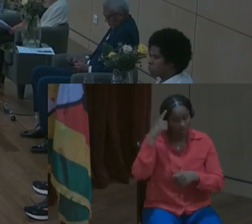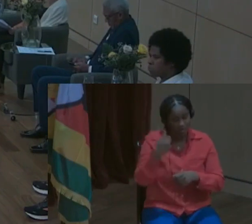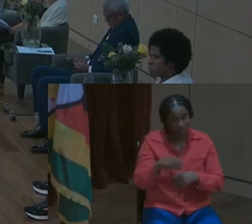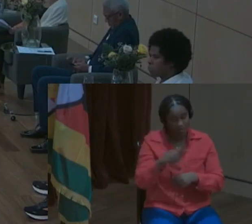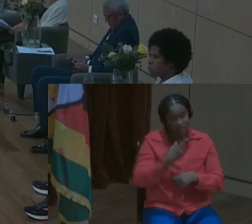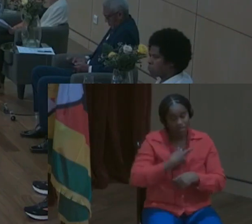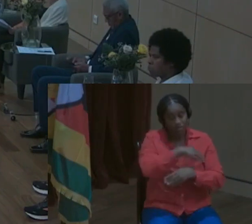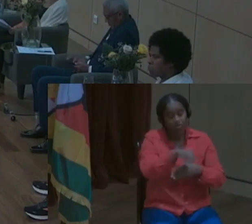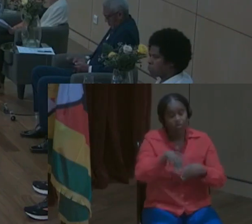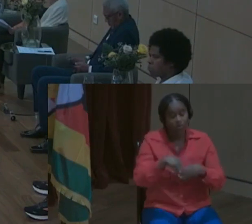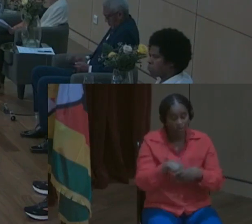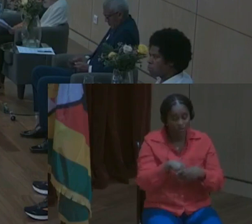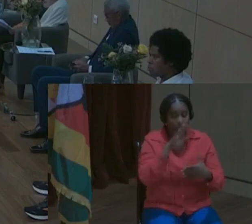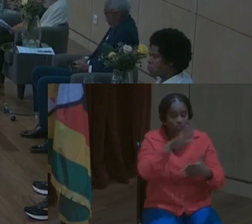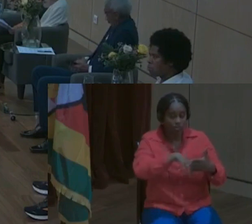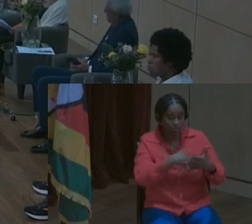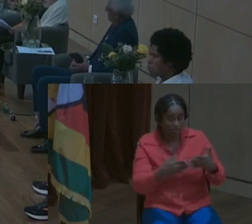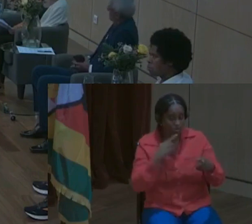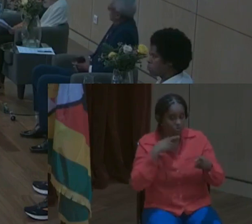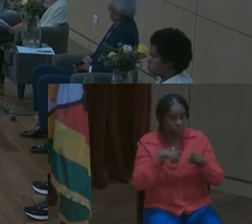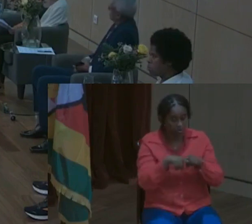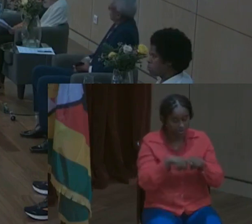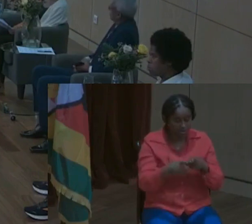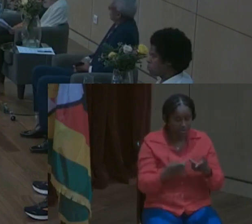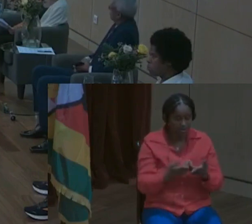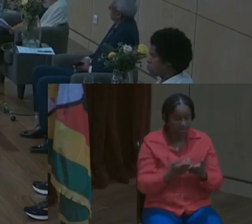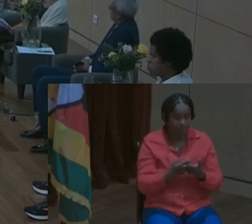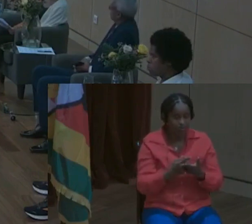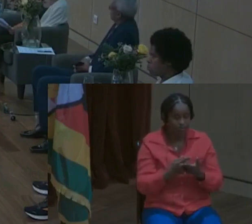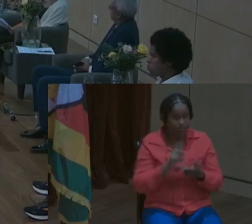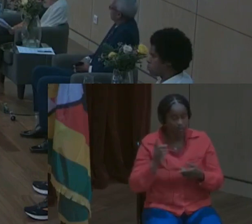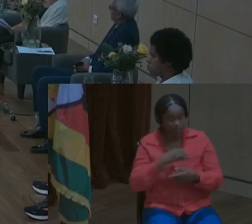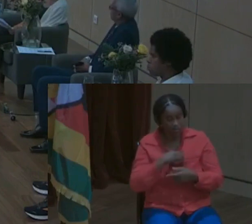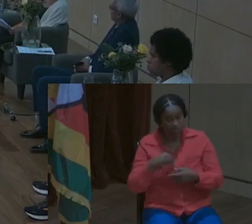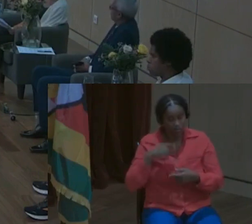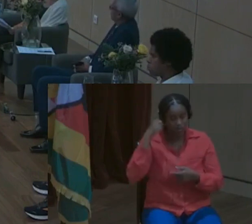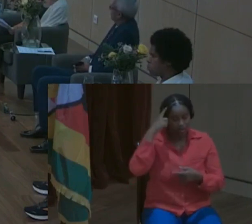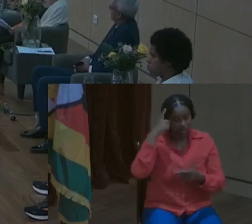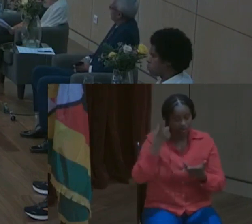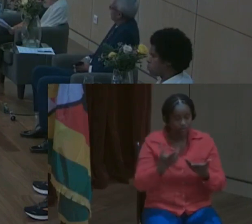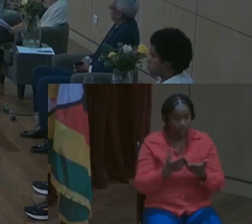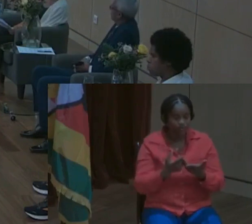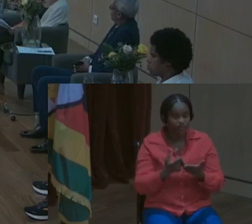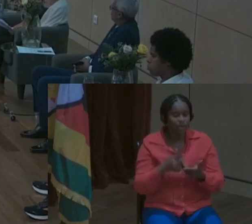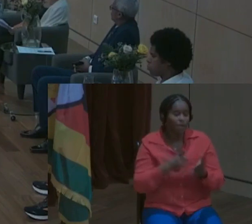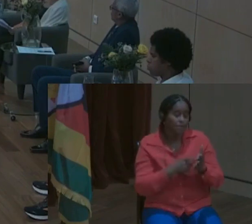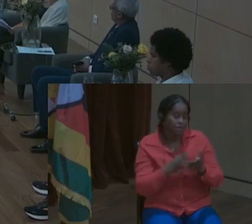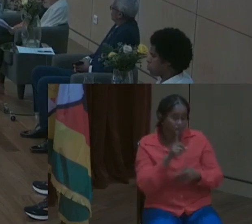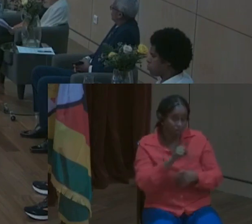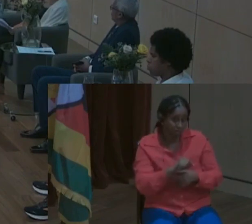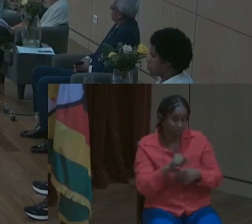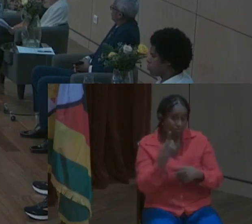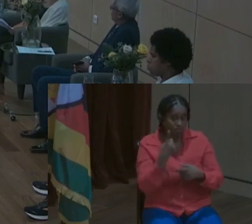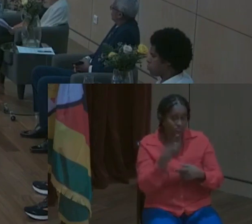And lastly, we need a whole society approach. I think this was said before. It's a multi-sectoral approach. This is beyond the health sector.